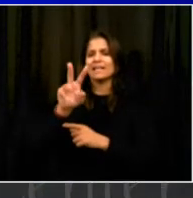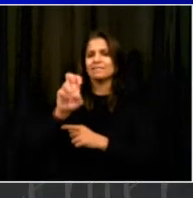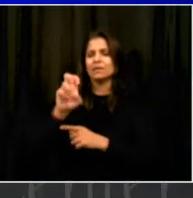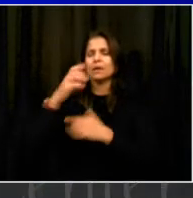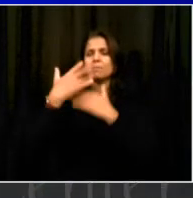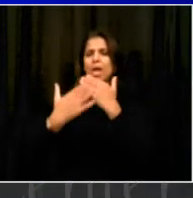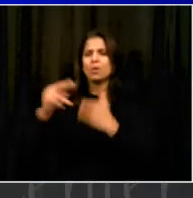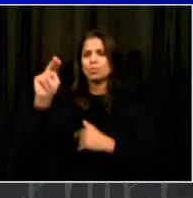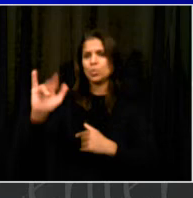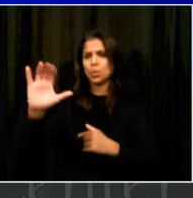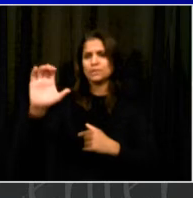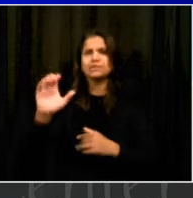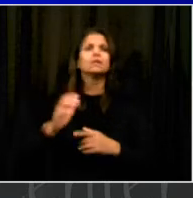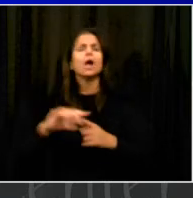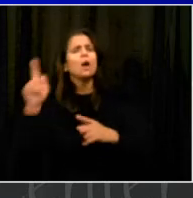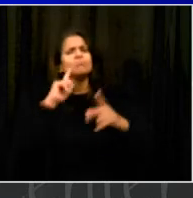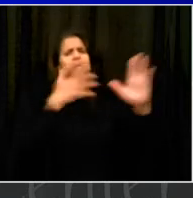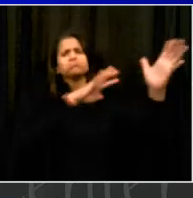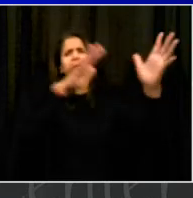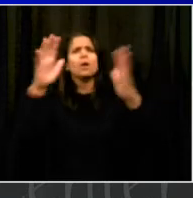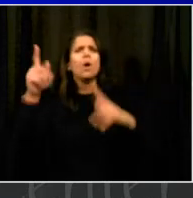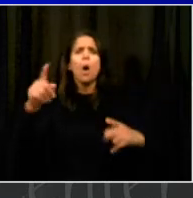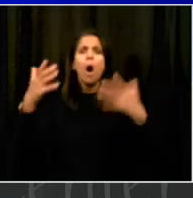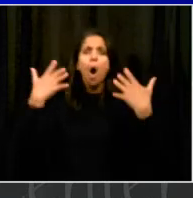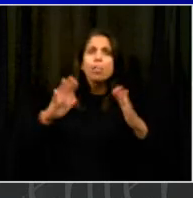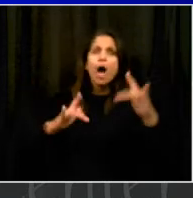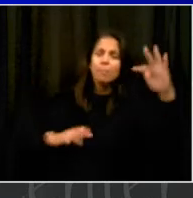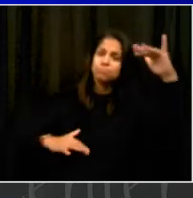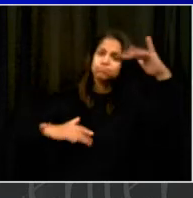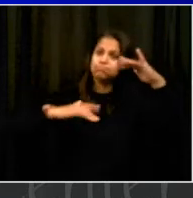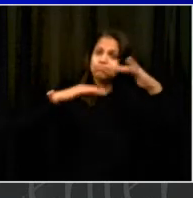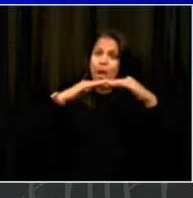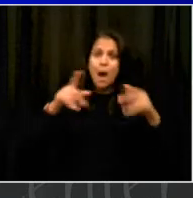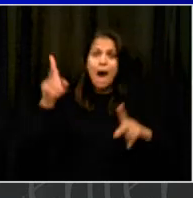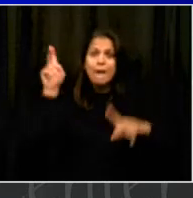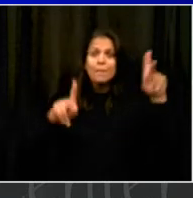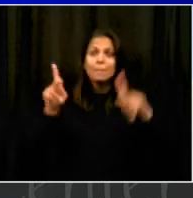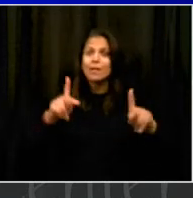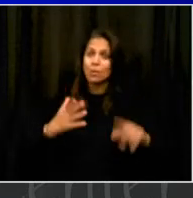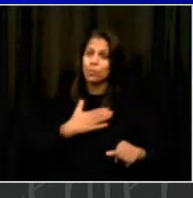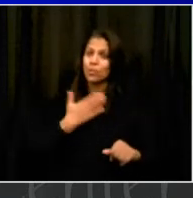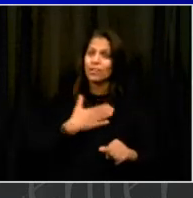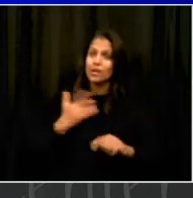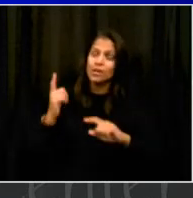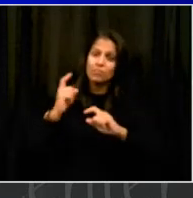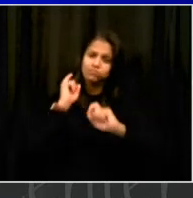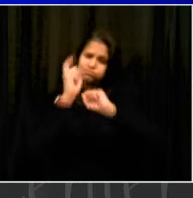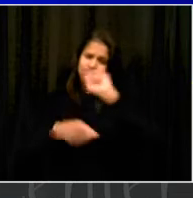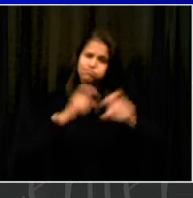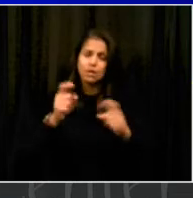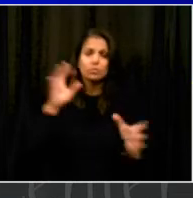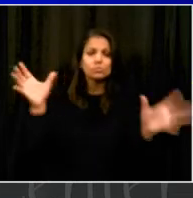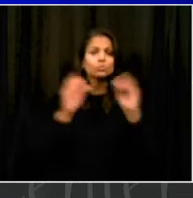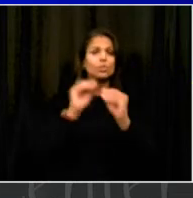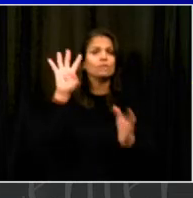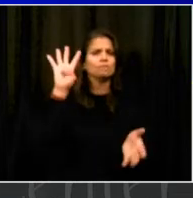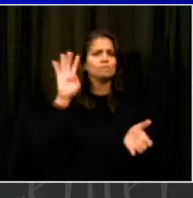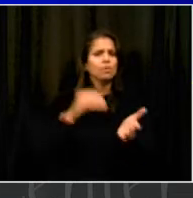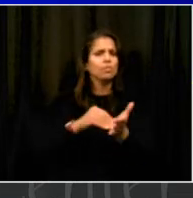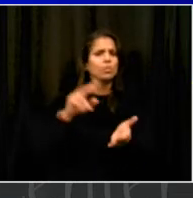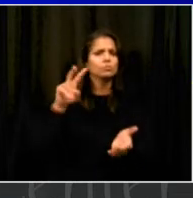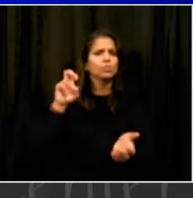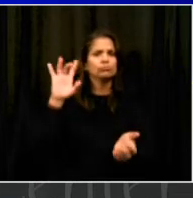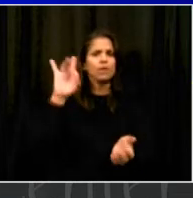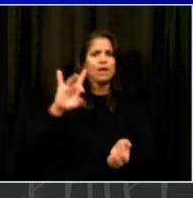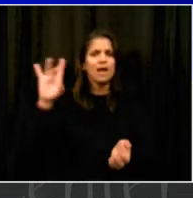4,288 donors have stepped forward, which is fantastic, and almost 1,000 of them are new donors. I was very pleased to go